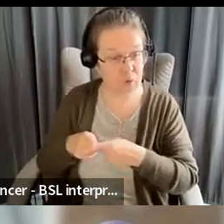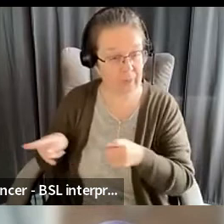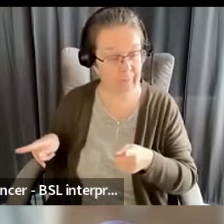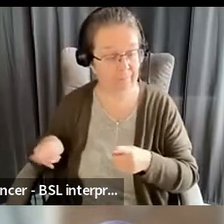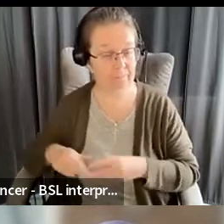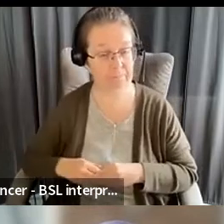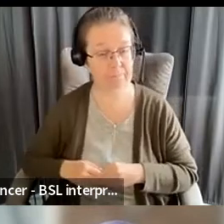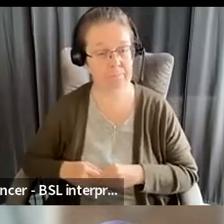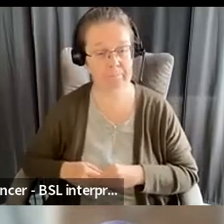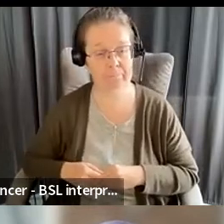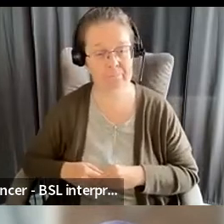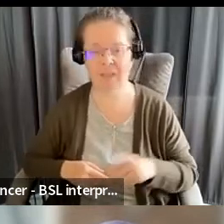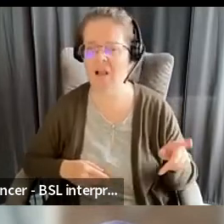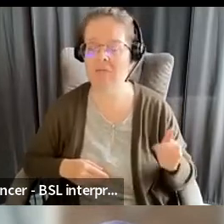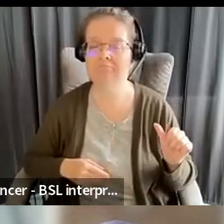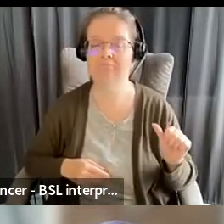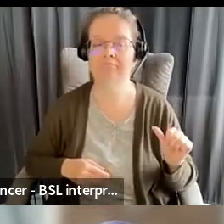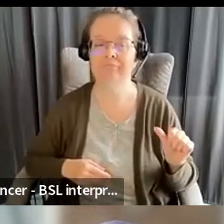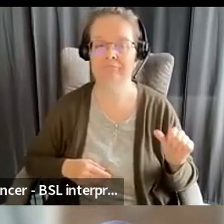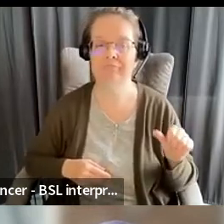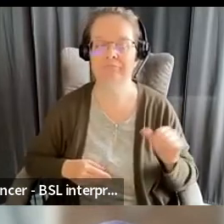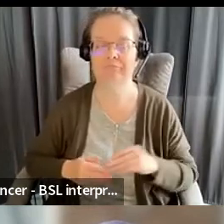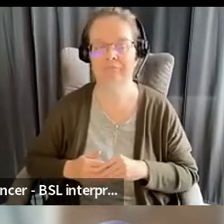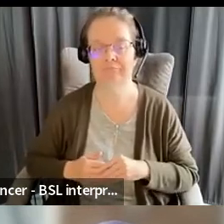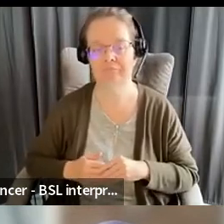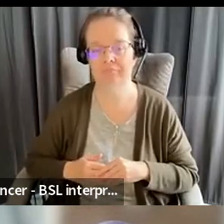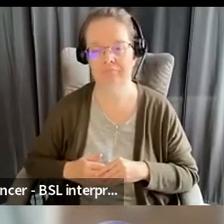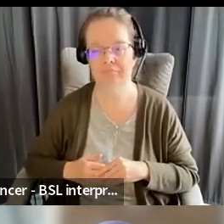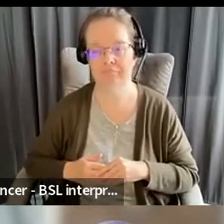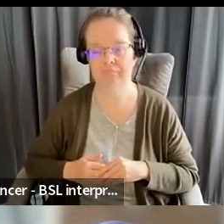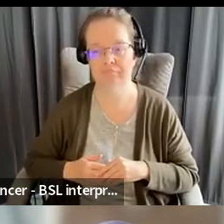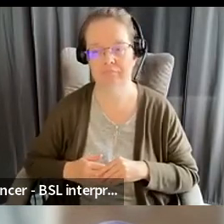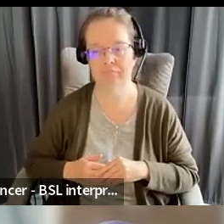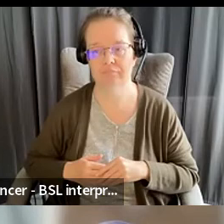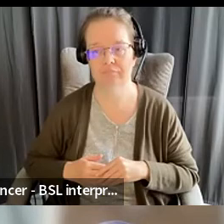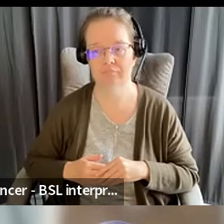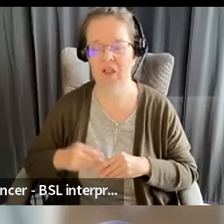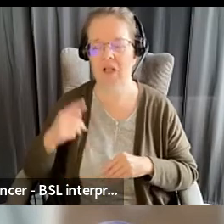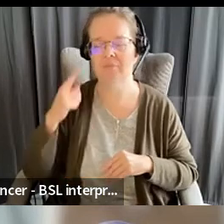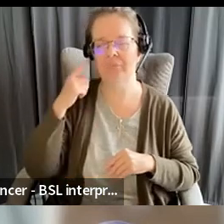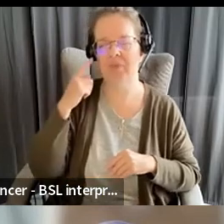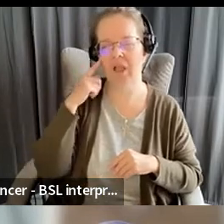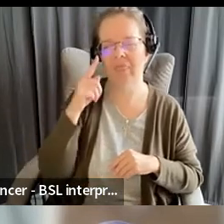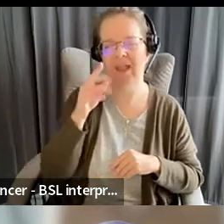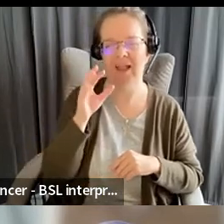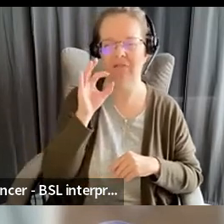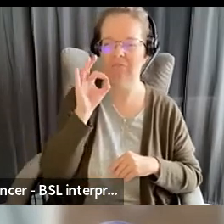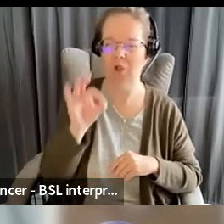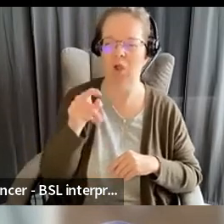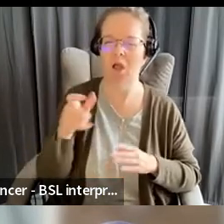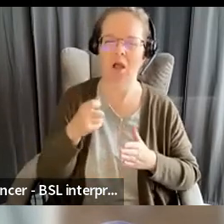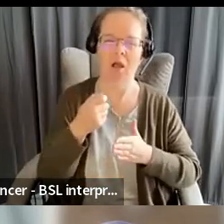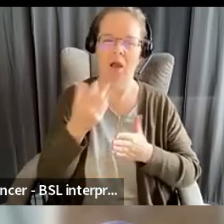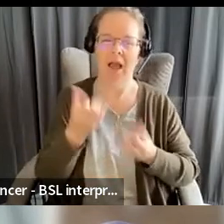them? Yeah, so I think there's the question is having a disability a barrier to